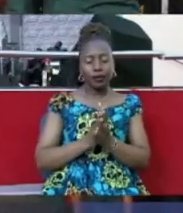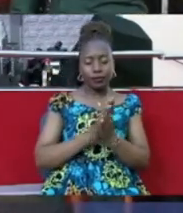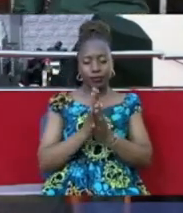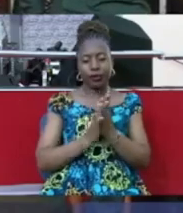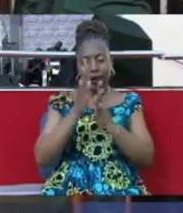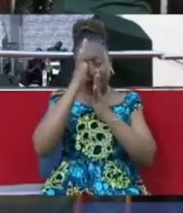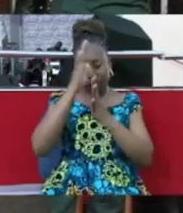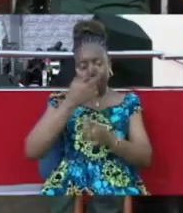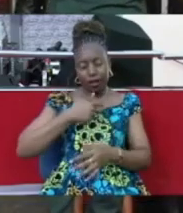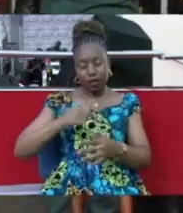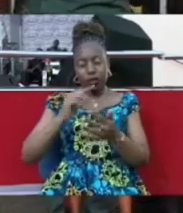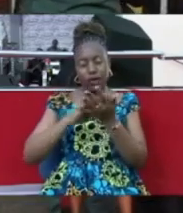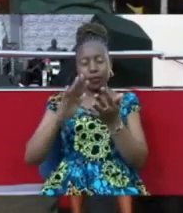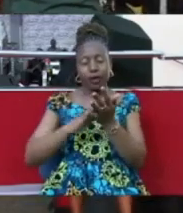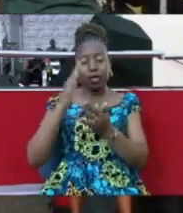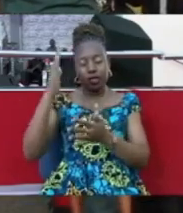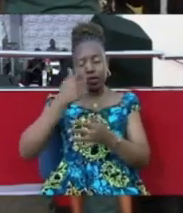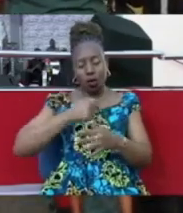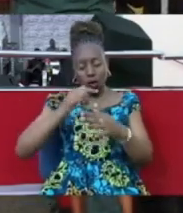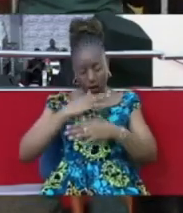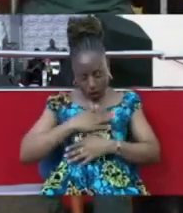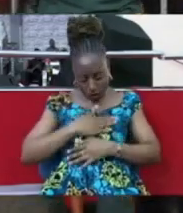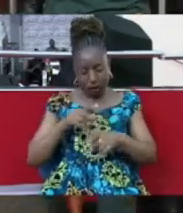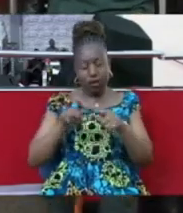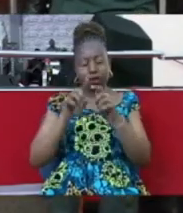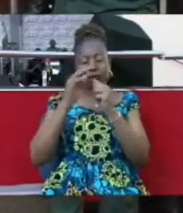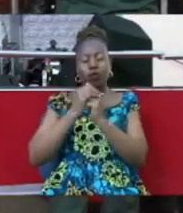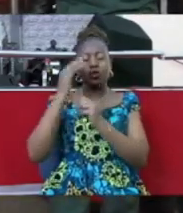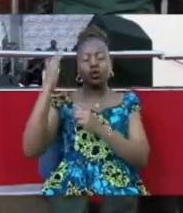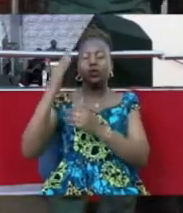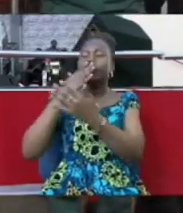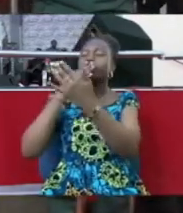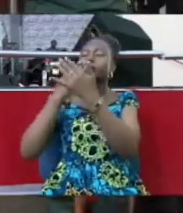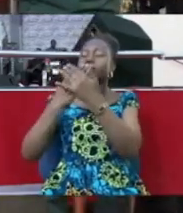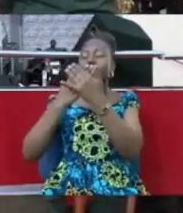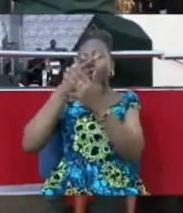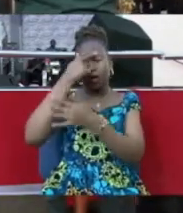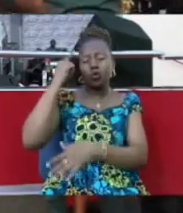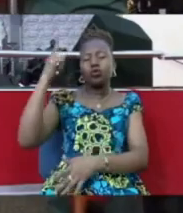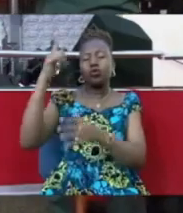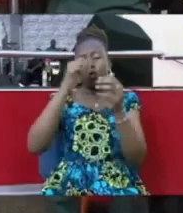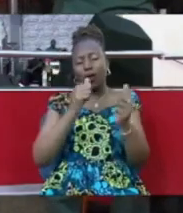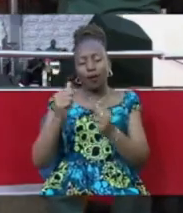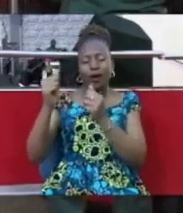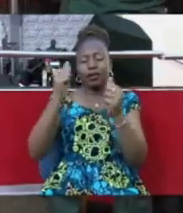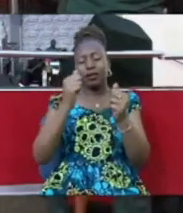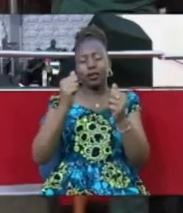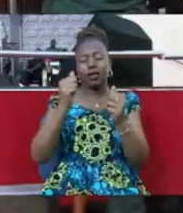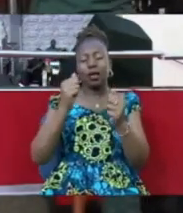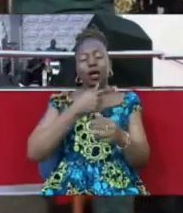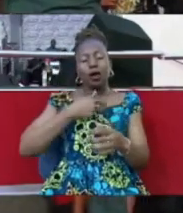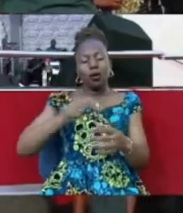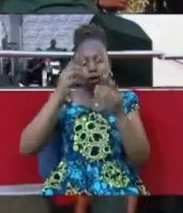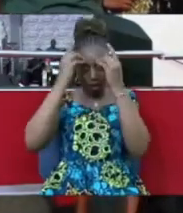praise today. We honor you, Jesus. We worship you. We thank you because you're mighty, our Father. We choose